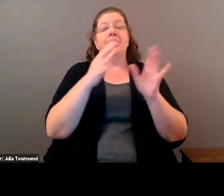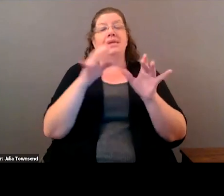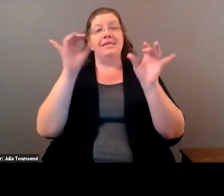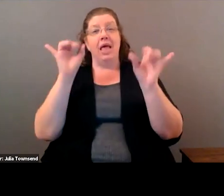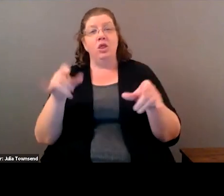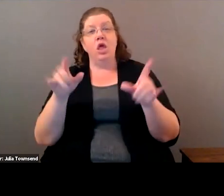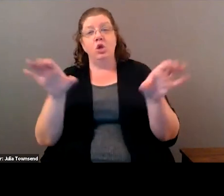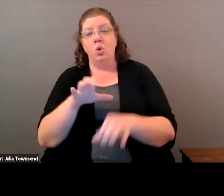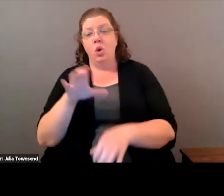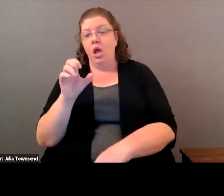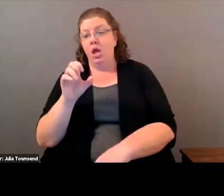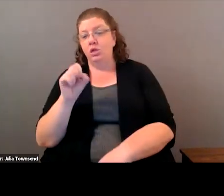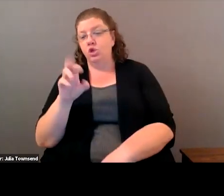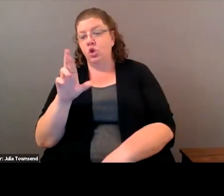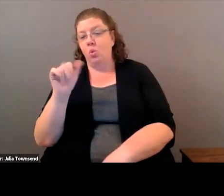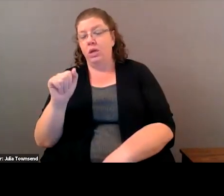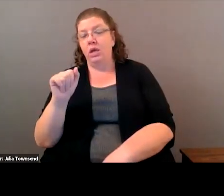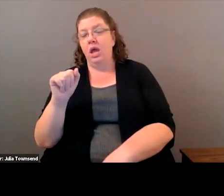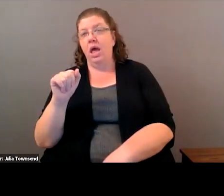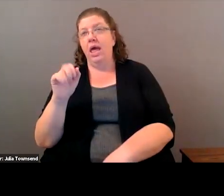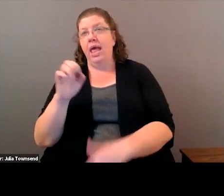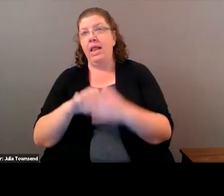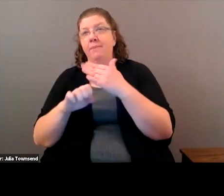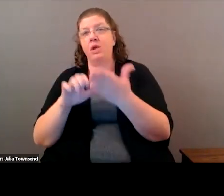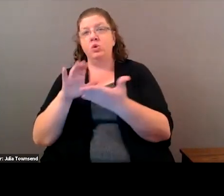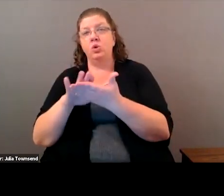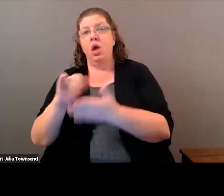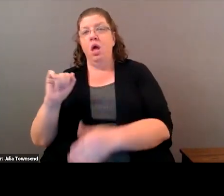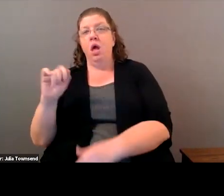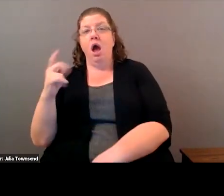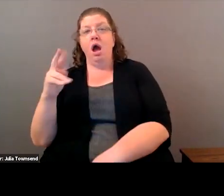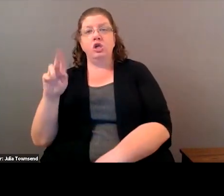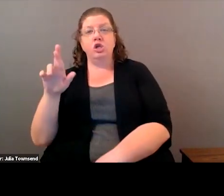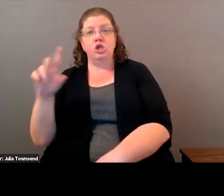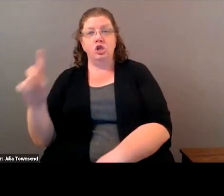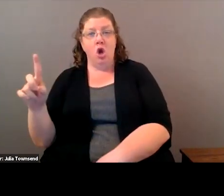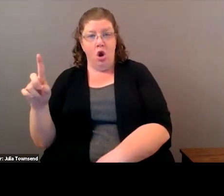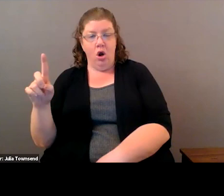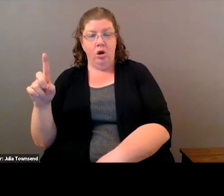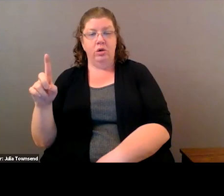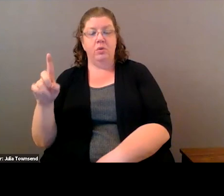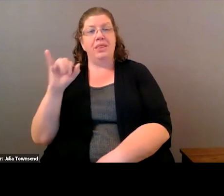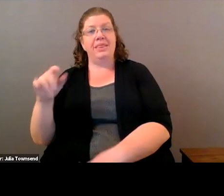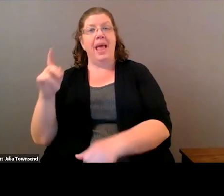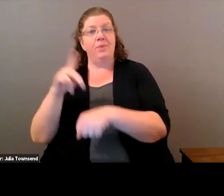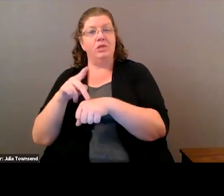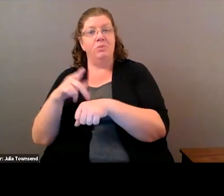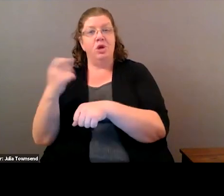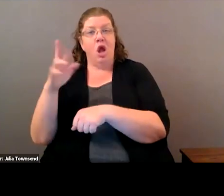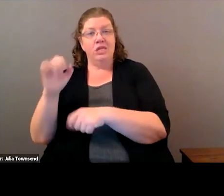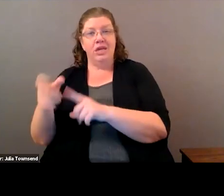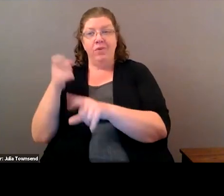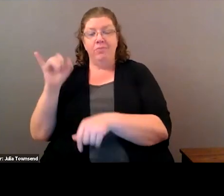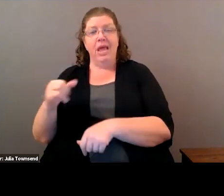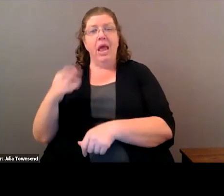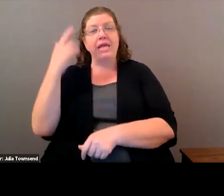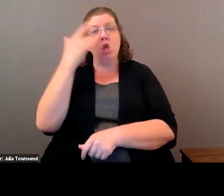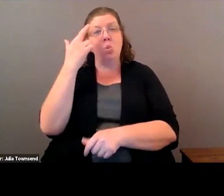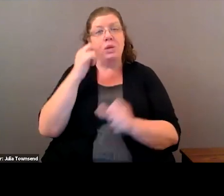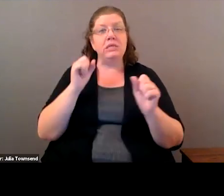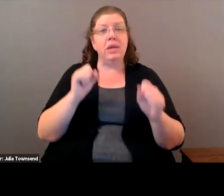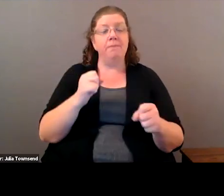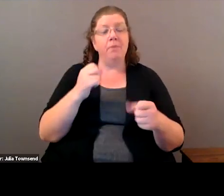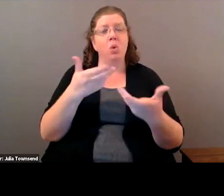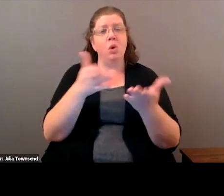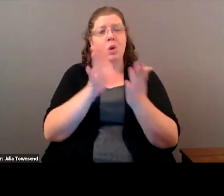Sori Elementary School in Oxnard that the Oxnard principal Garcia came from, is a reasonable request. Think about